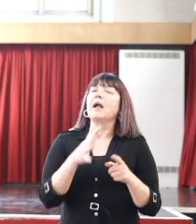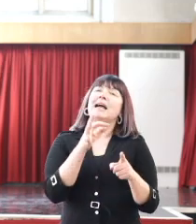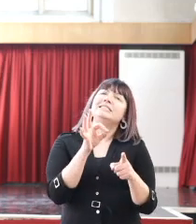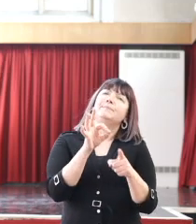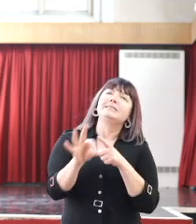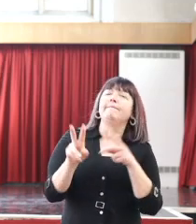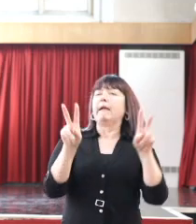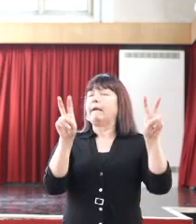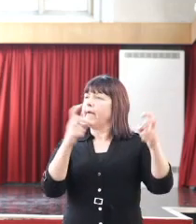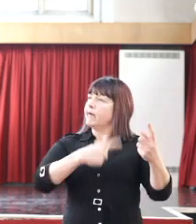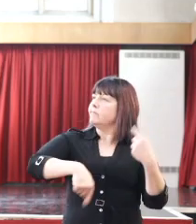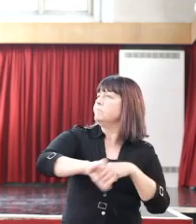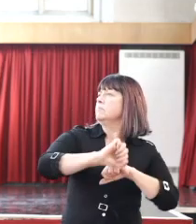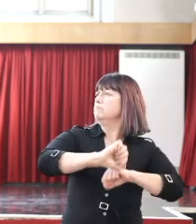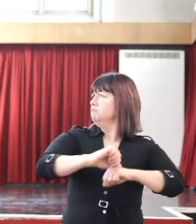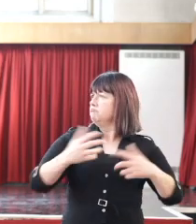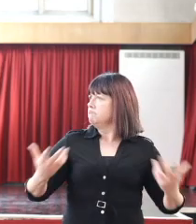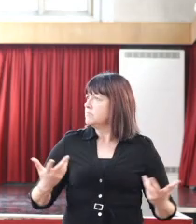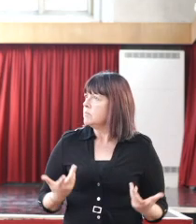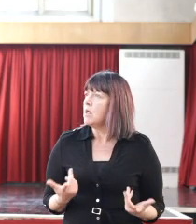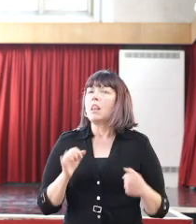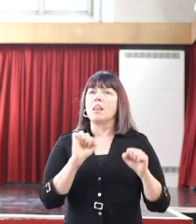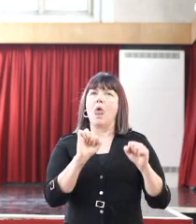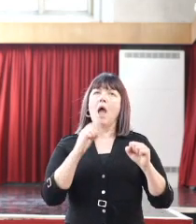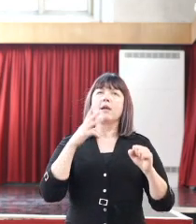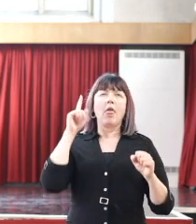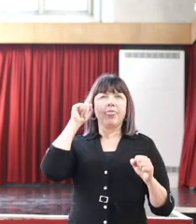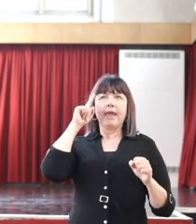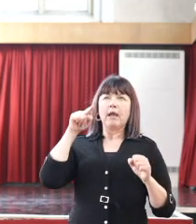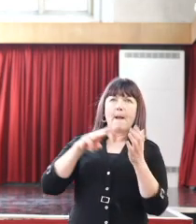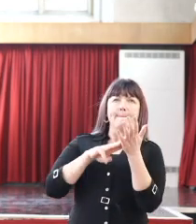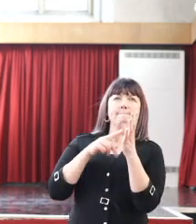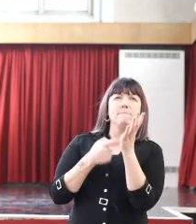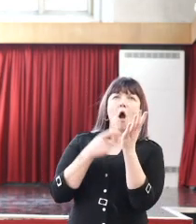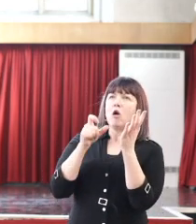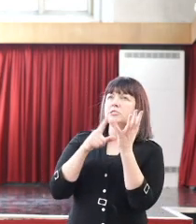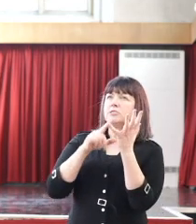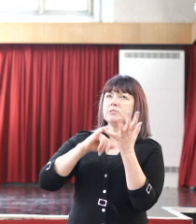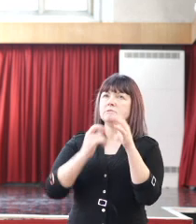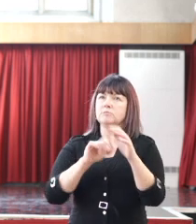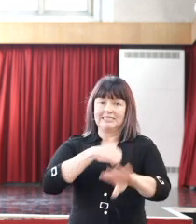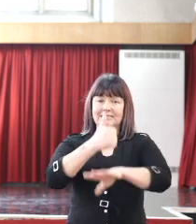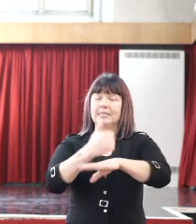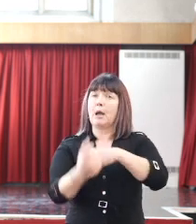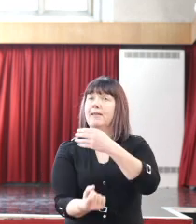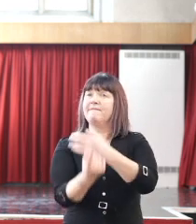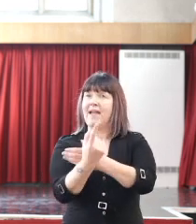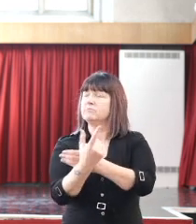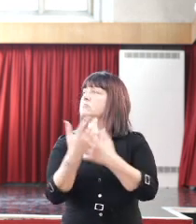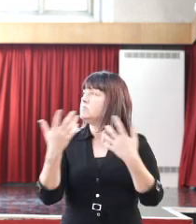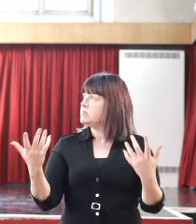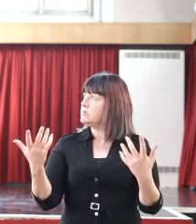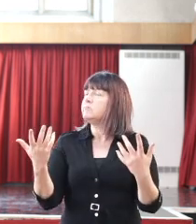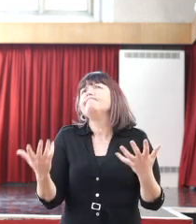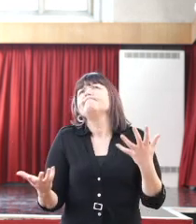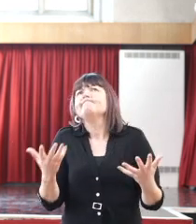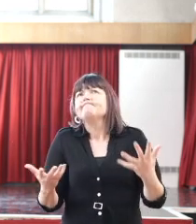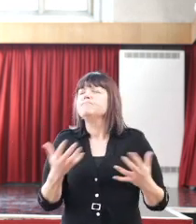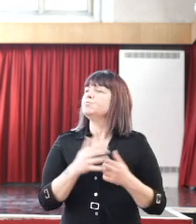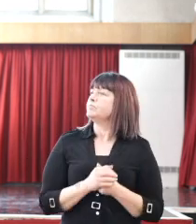Not Home, and it's great to see Marcus and Norca who put that on for us here today, where we do a lot of stuff